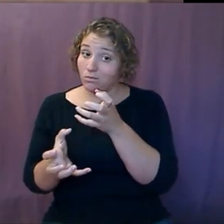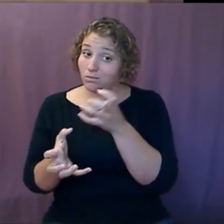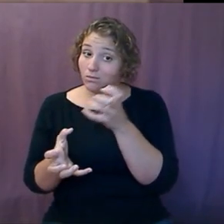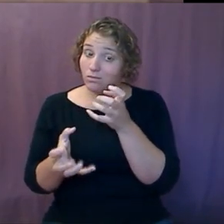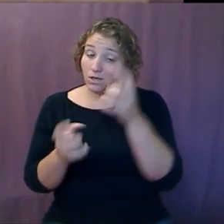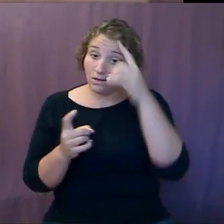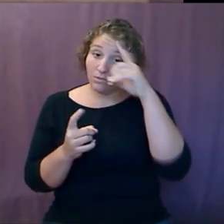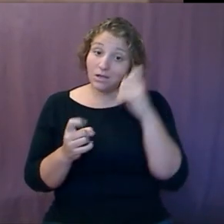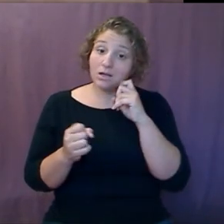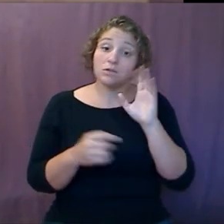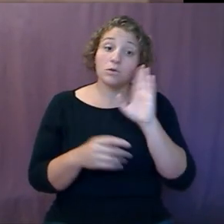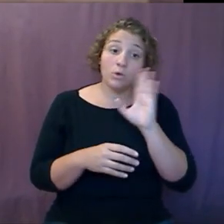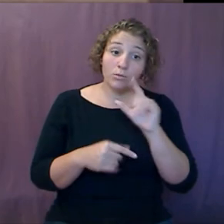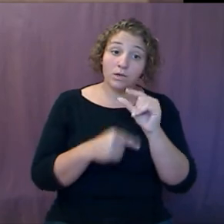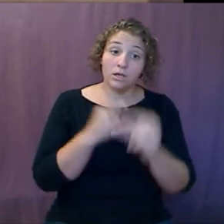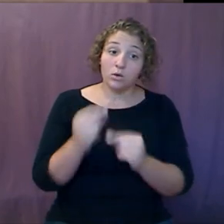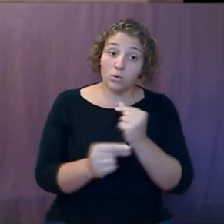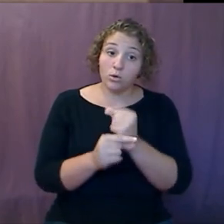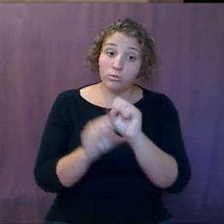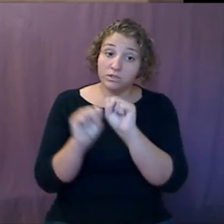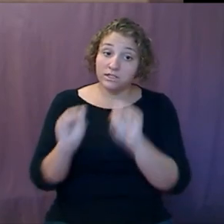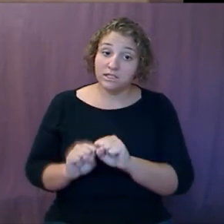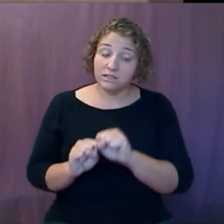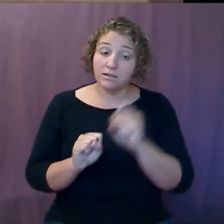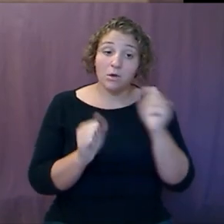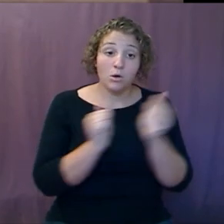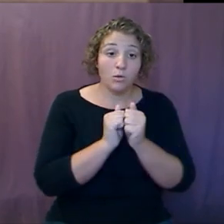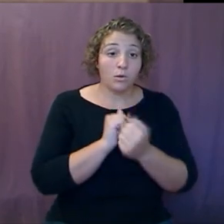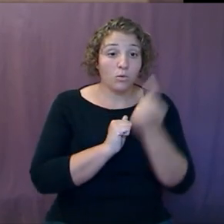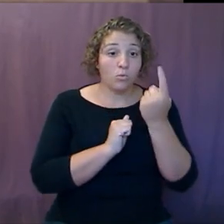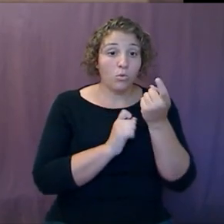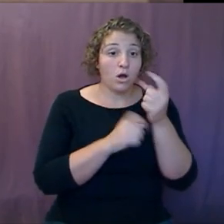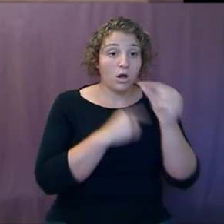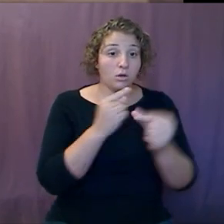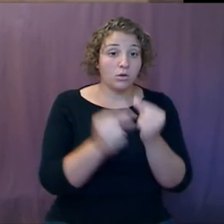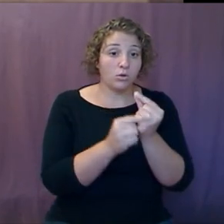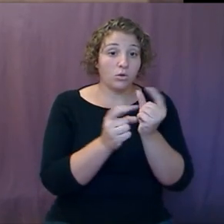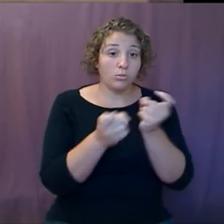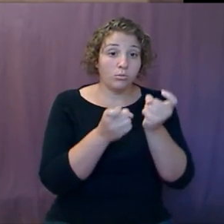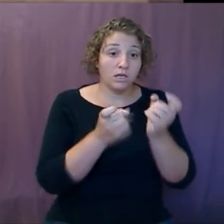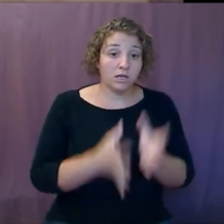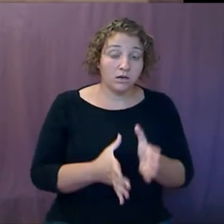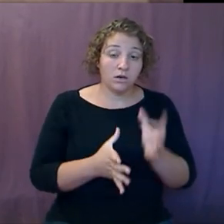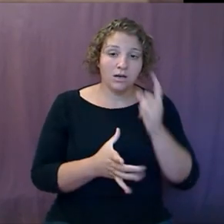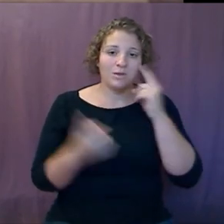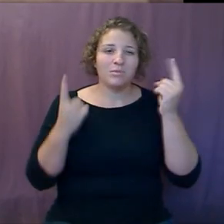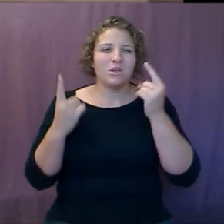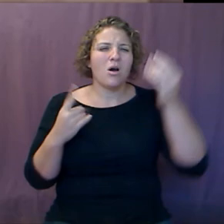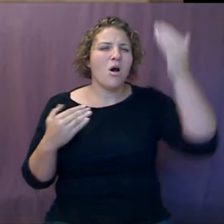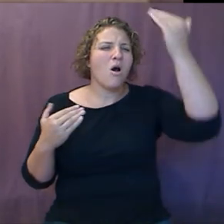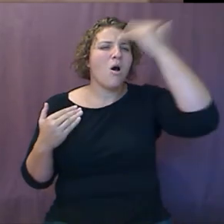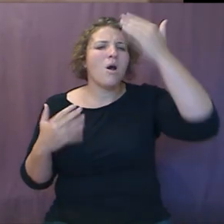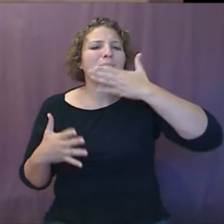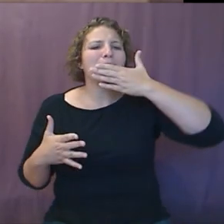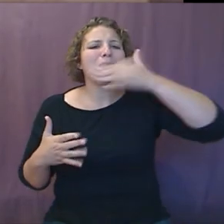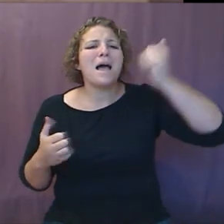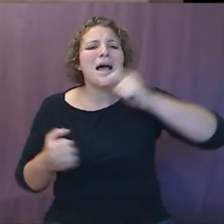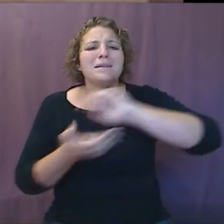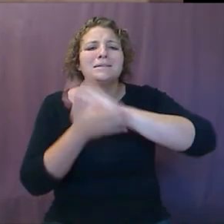system under a global ruler who is going to start out first in the sense looking like the best thing the earth has ever seen my goodness he's made peace